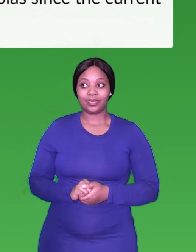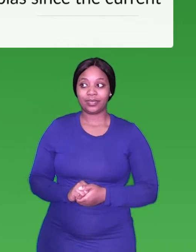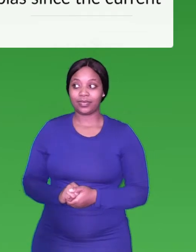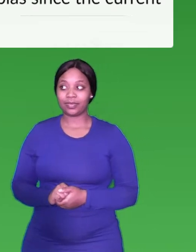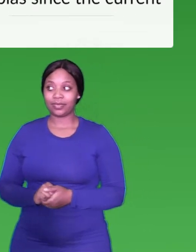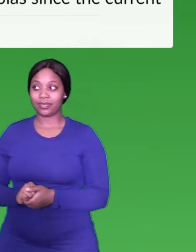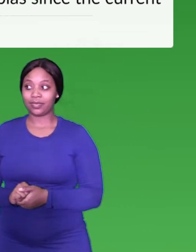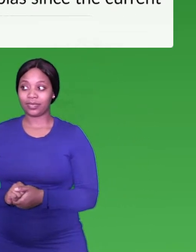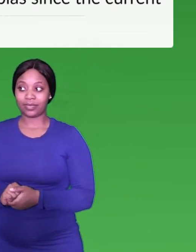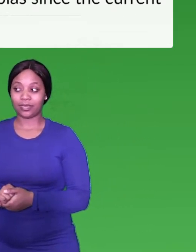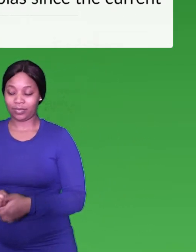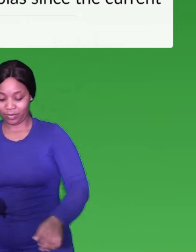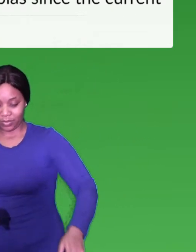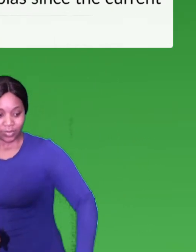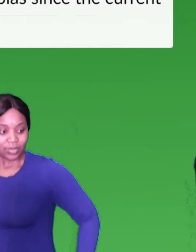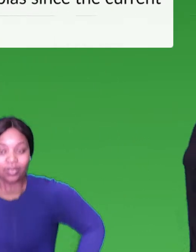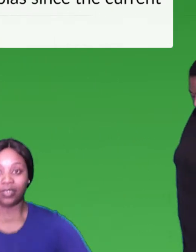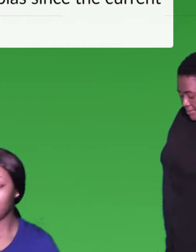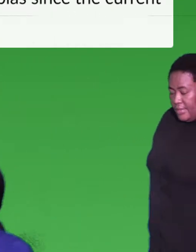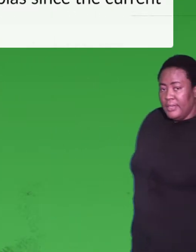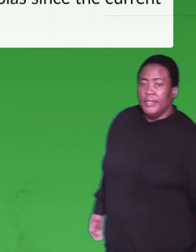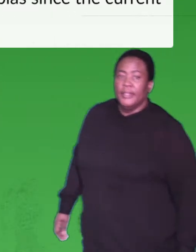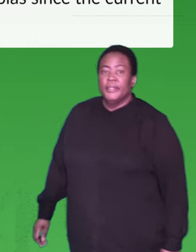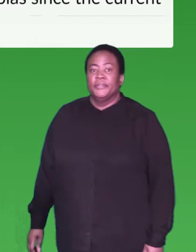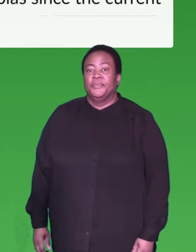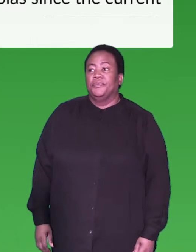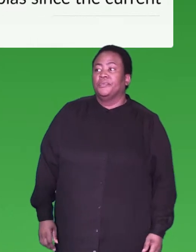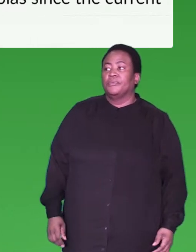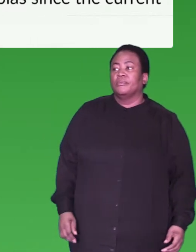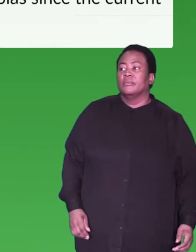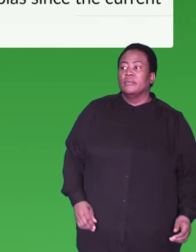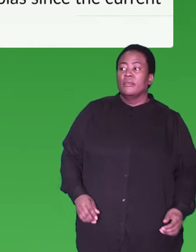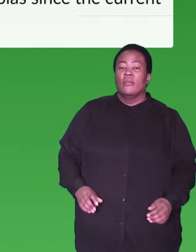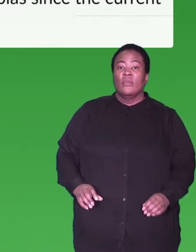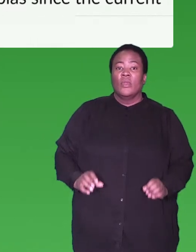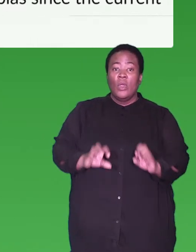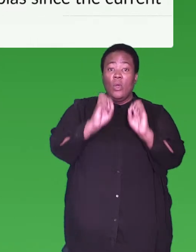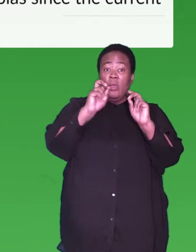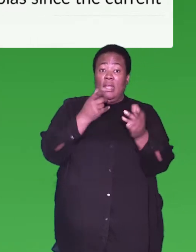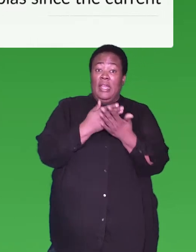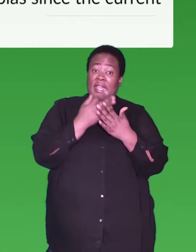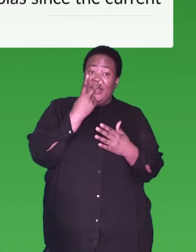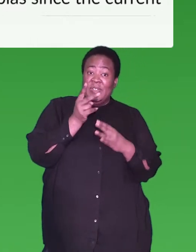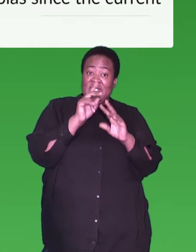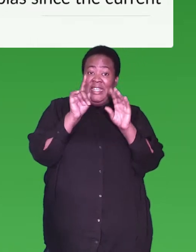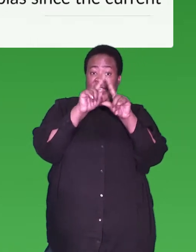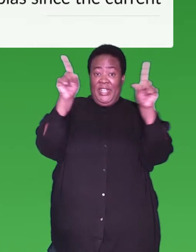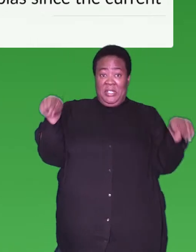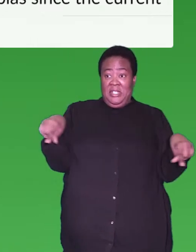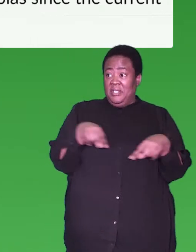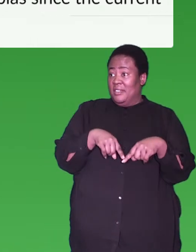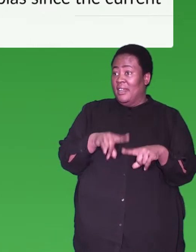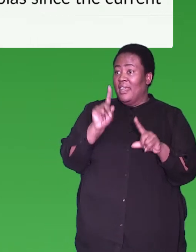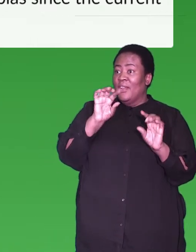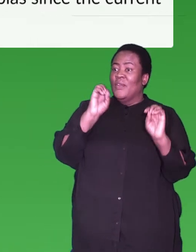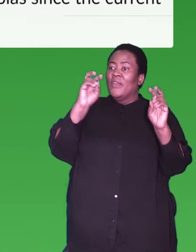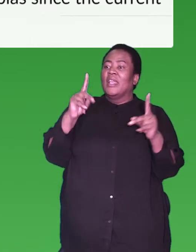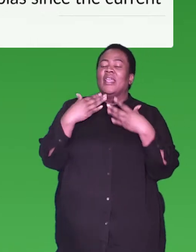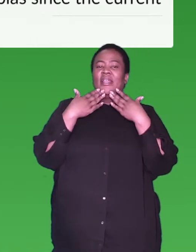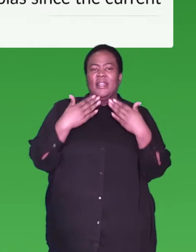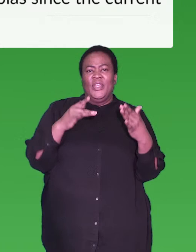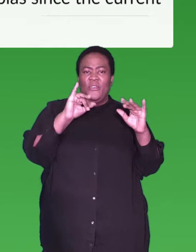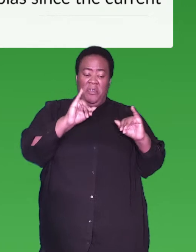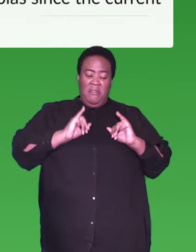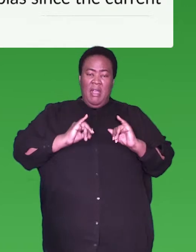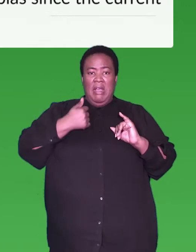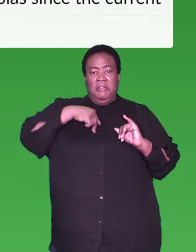All right. Can you see the screen? Yes. Thank you very much for inviting me to be part of this, and I